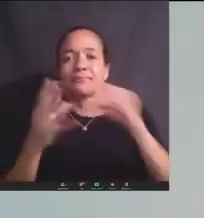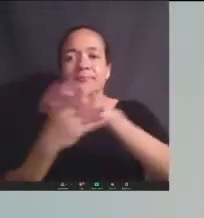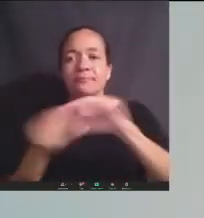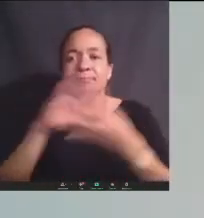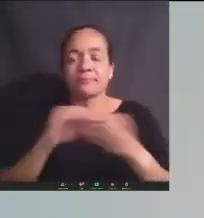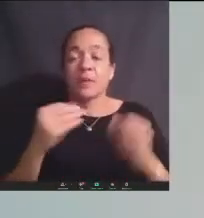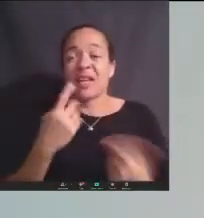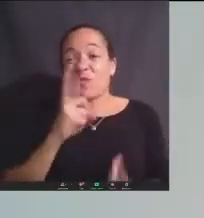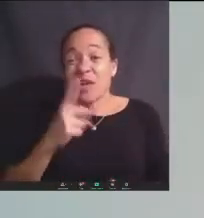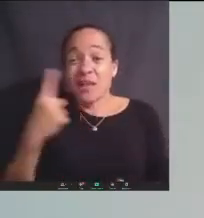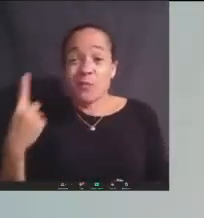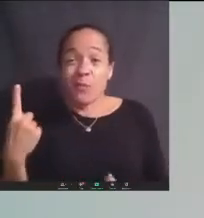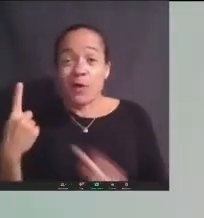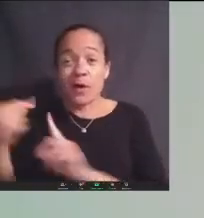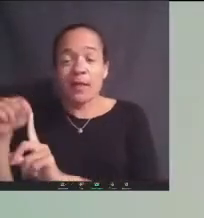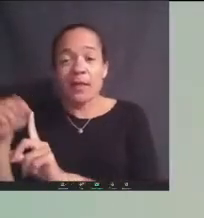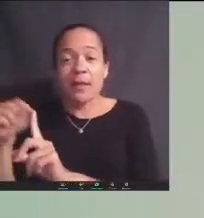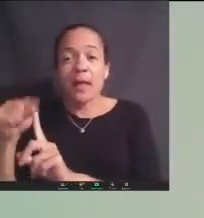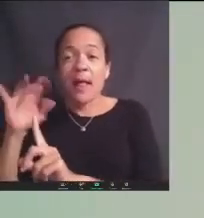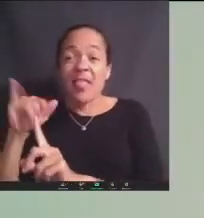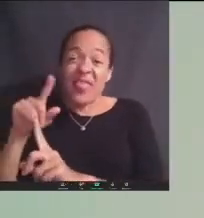you're in this condition because